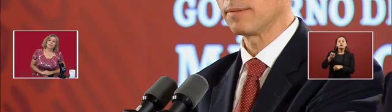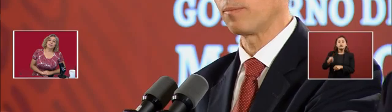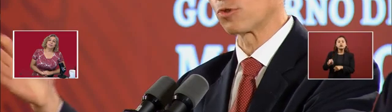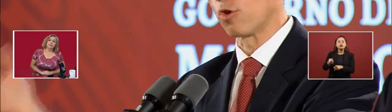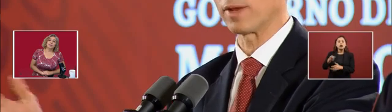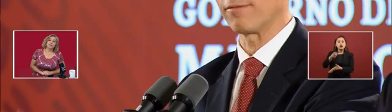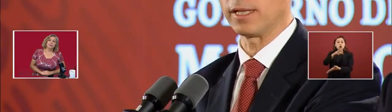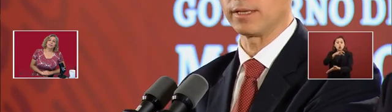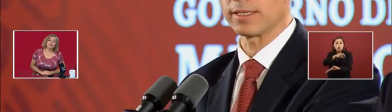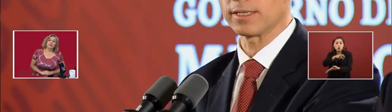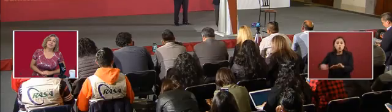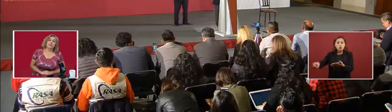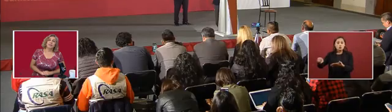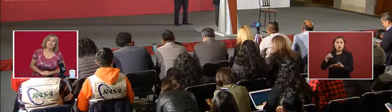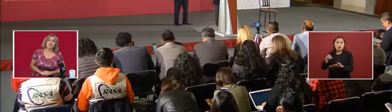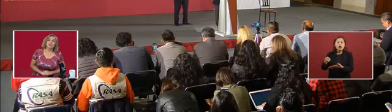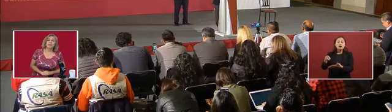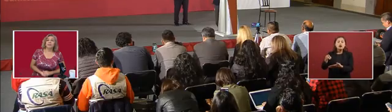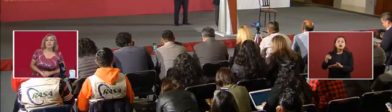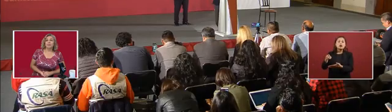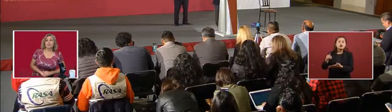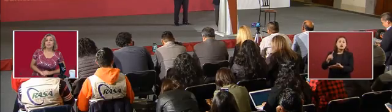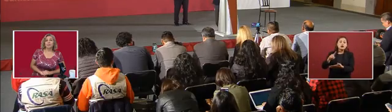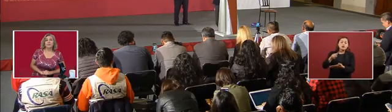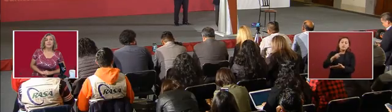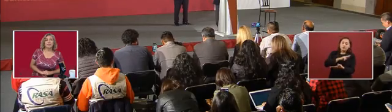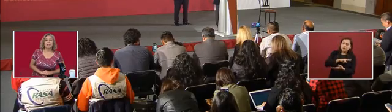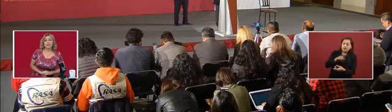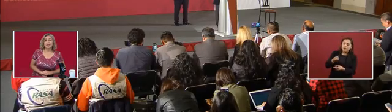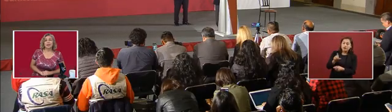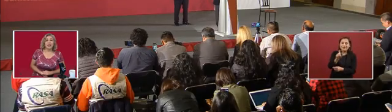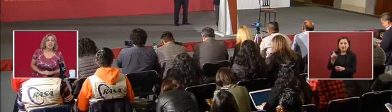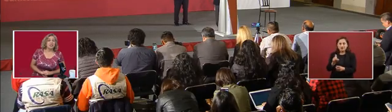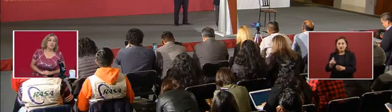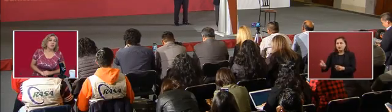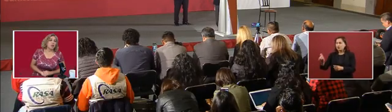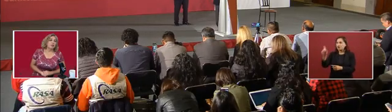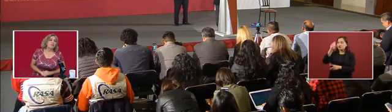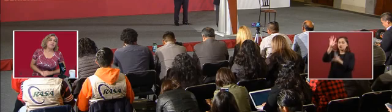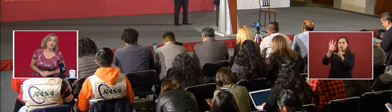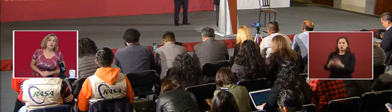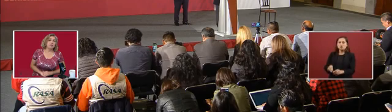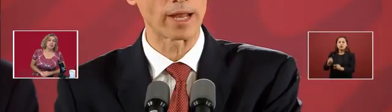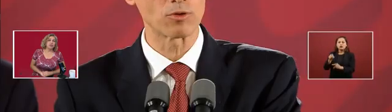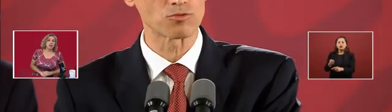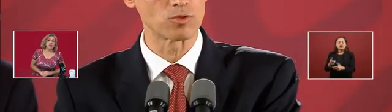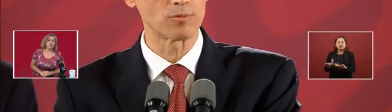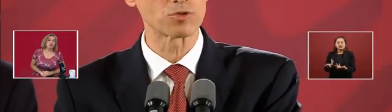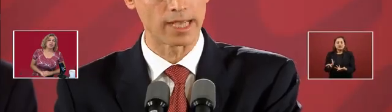we, you know, like actually have bribes or any kind of actual, but we do see is